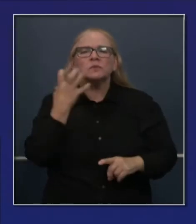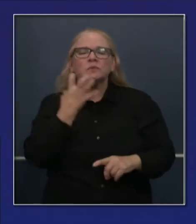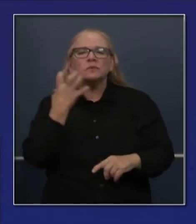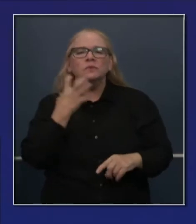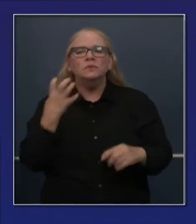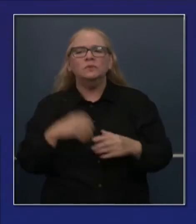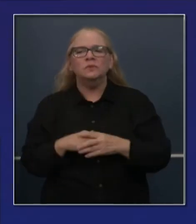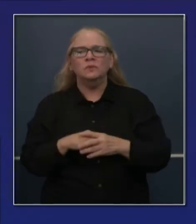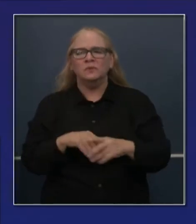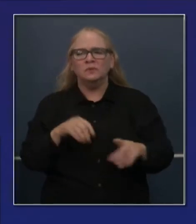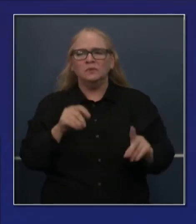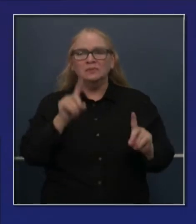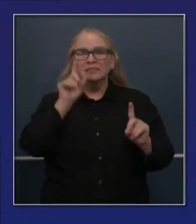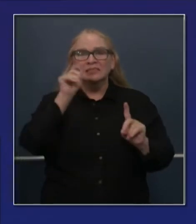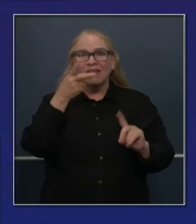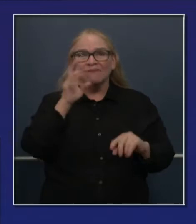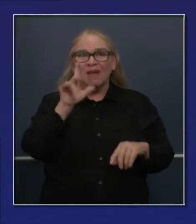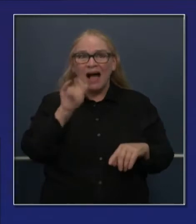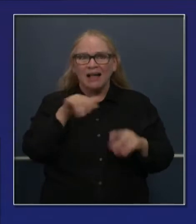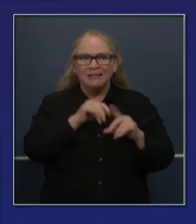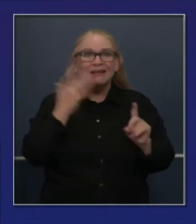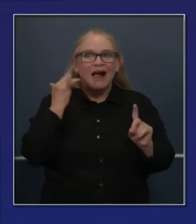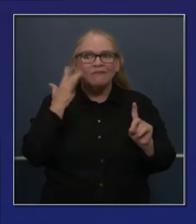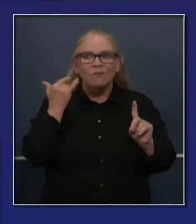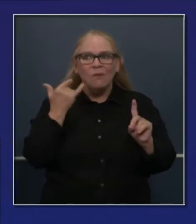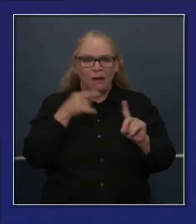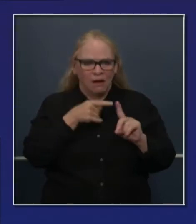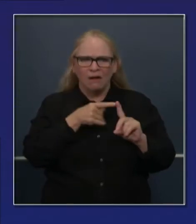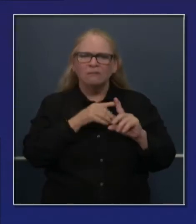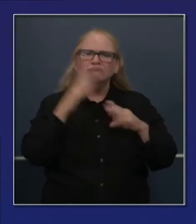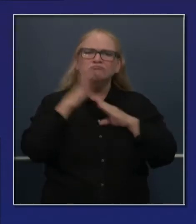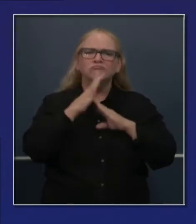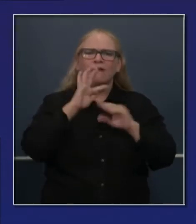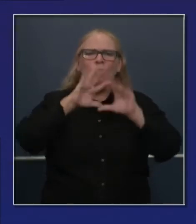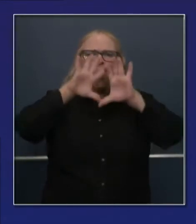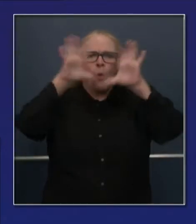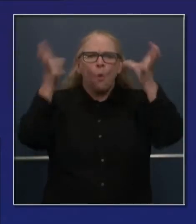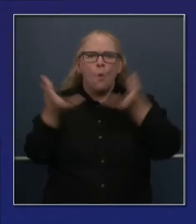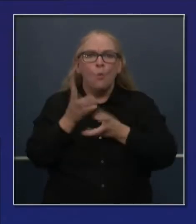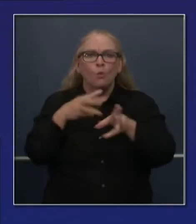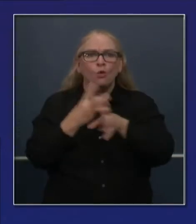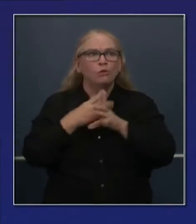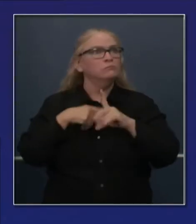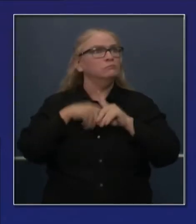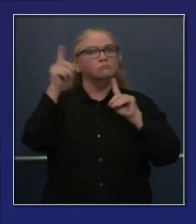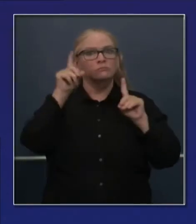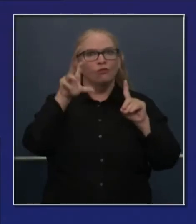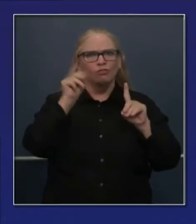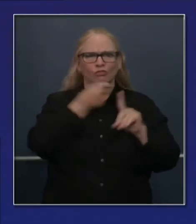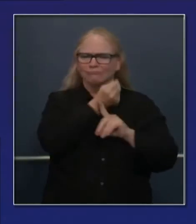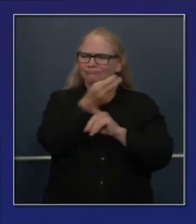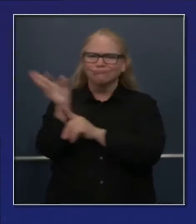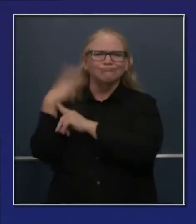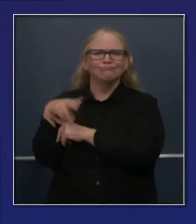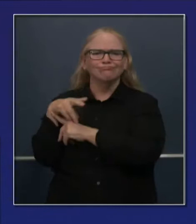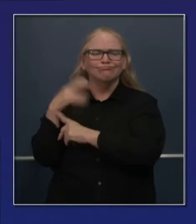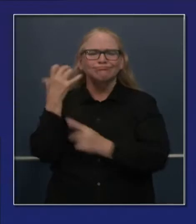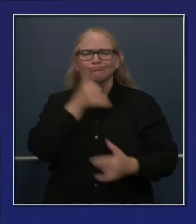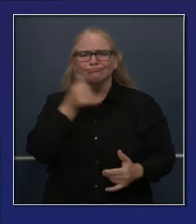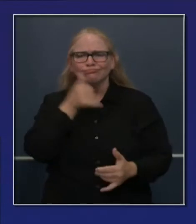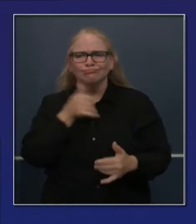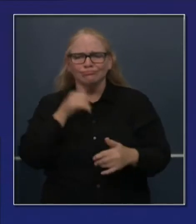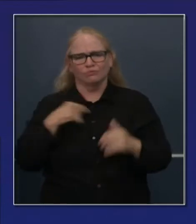Valley, California yesterday. We are all experiencing rather extraordinary conditions.